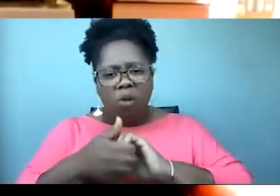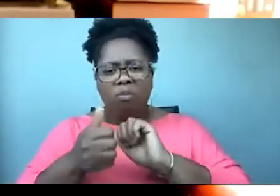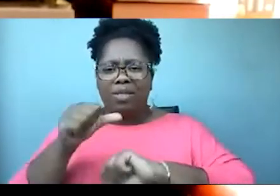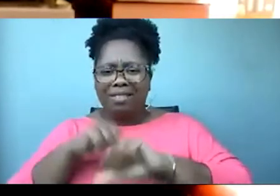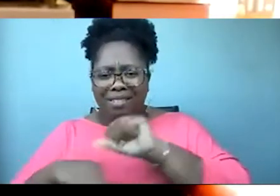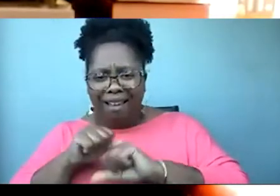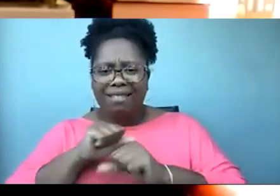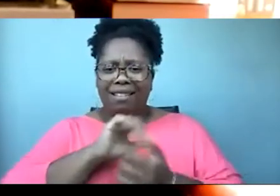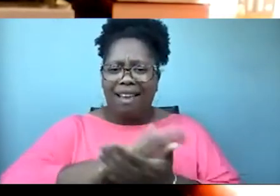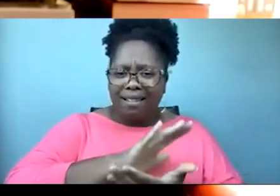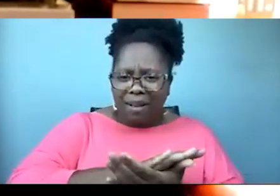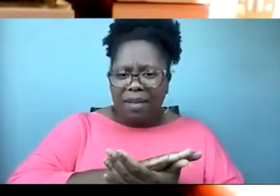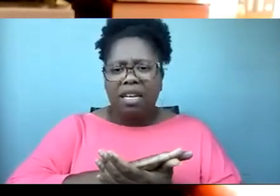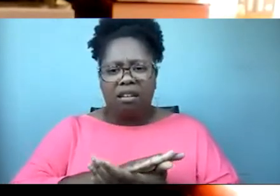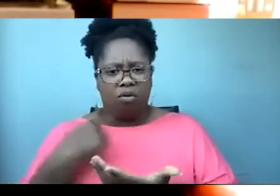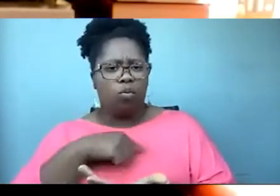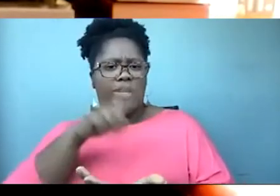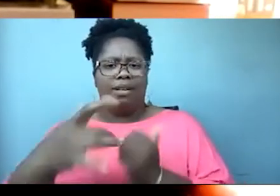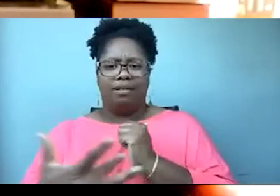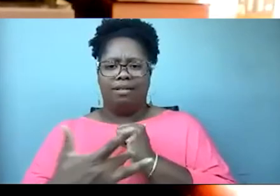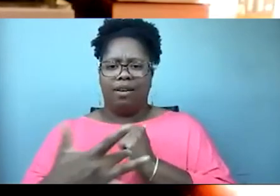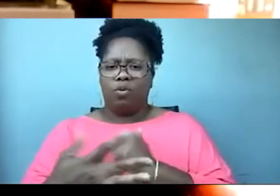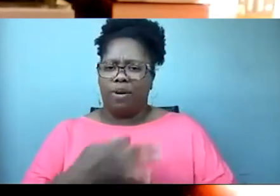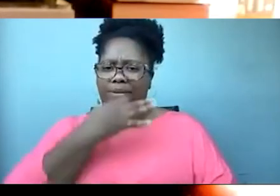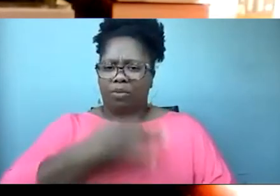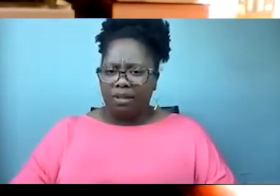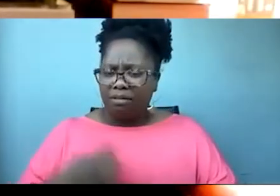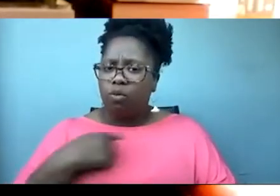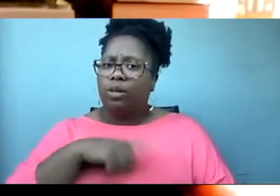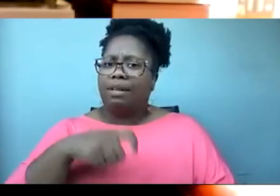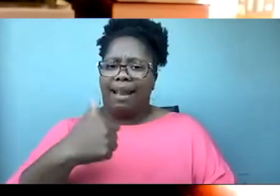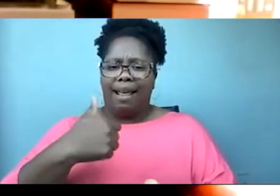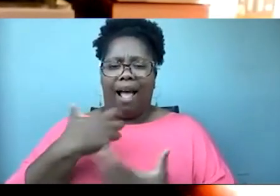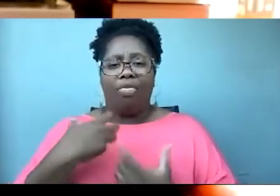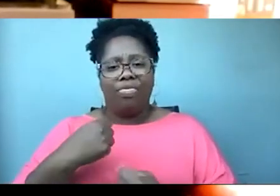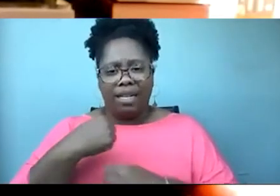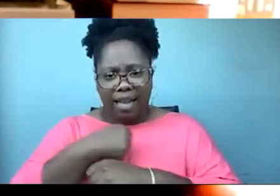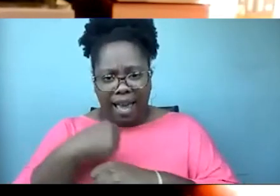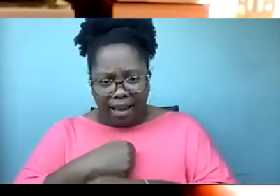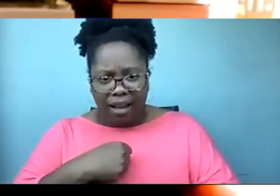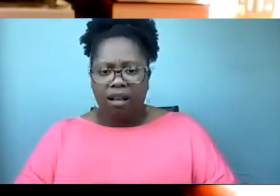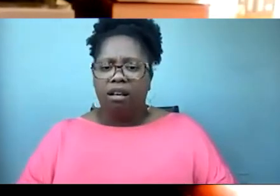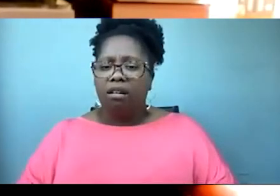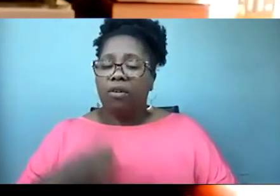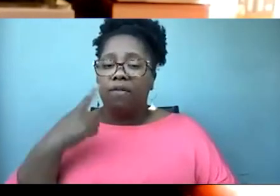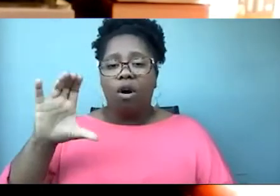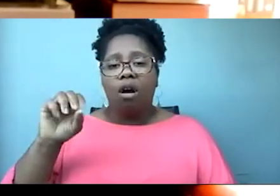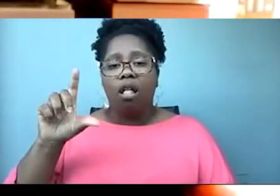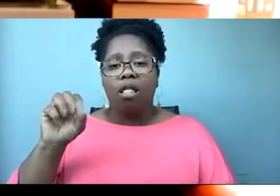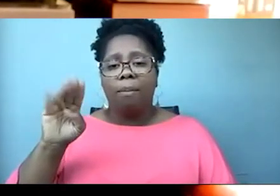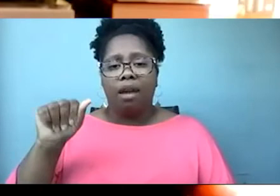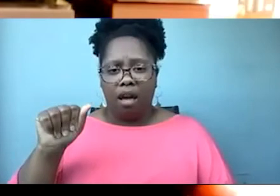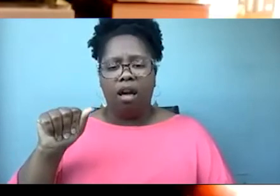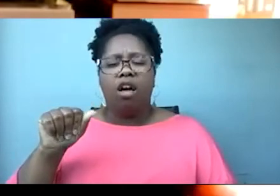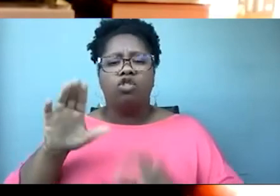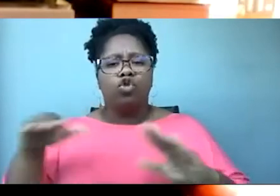data. It was the Columbia Children's Environmental Health Center's backpack air monitoring with pregnant women, and